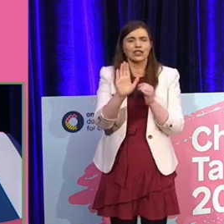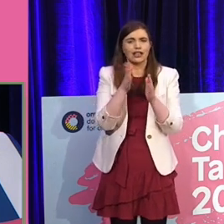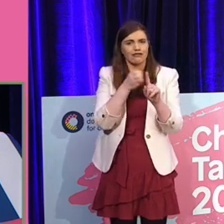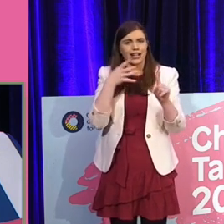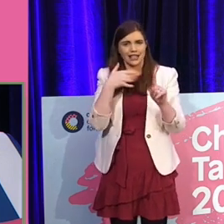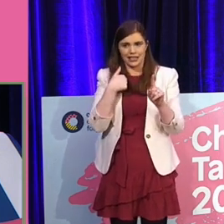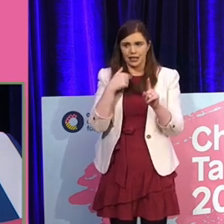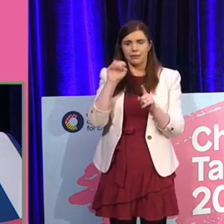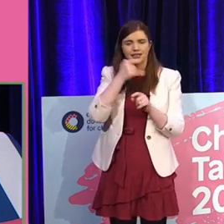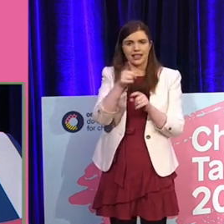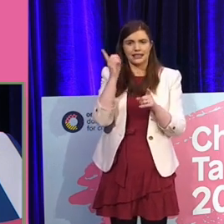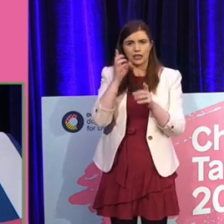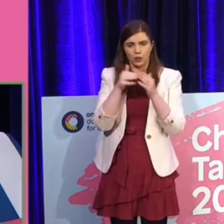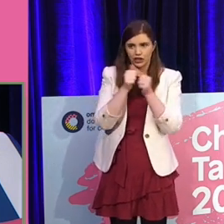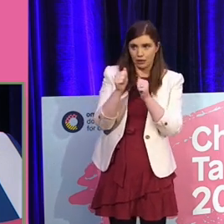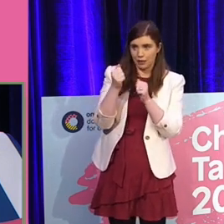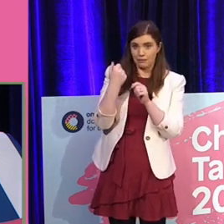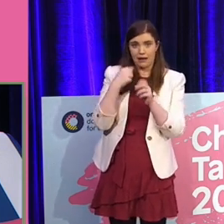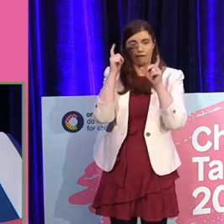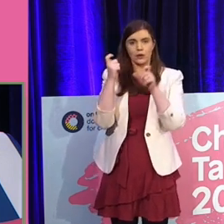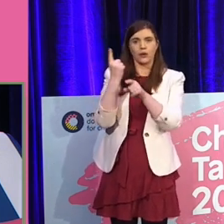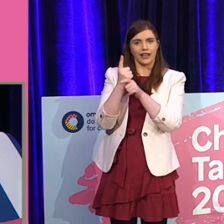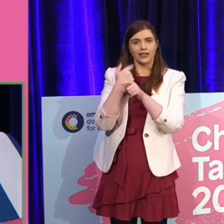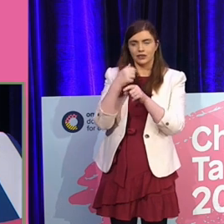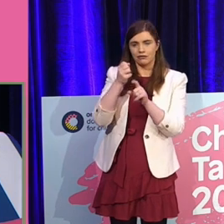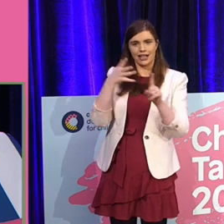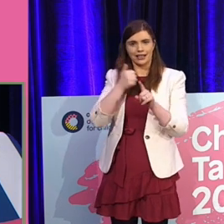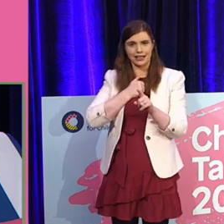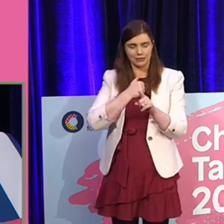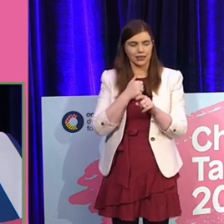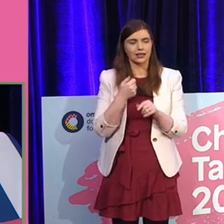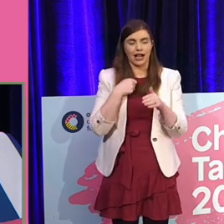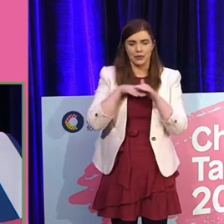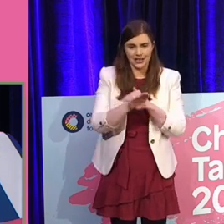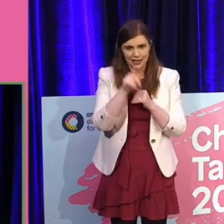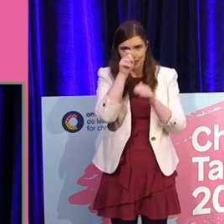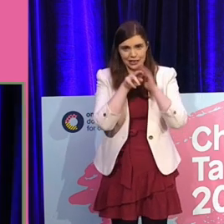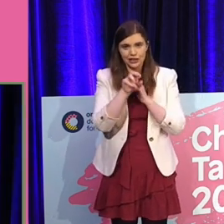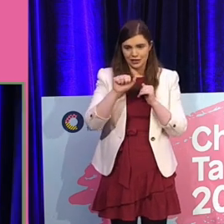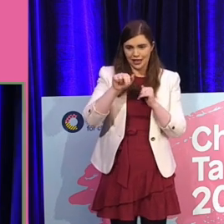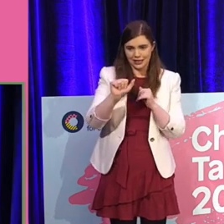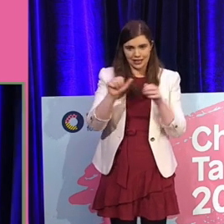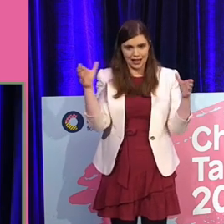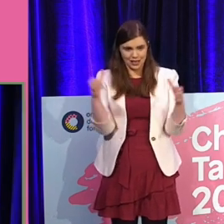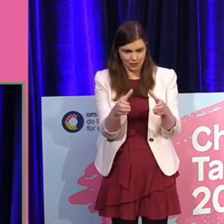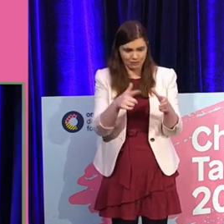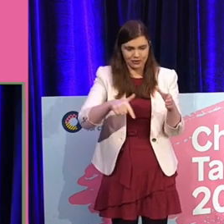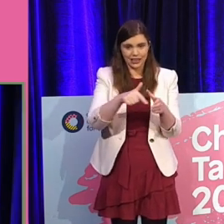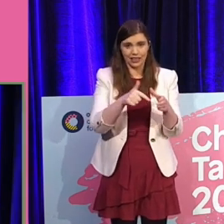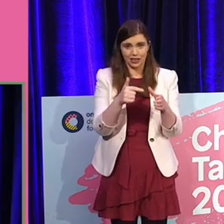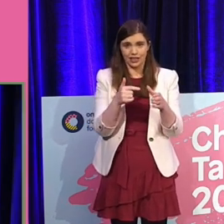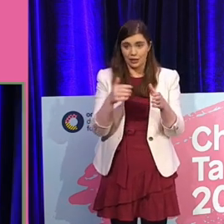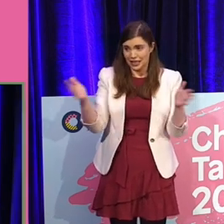picture of me and President Higgins. And we went in, and the parents, or the teachers and the SNAs would have gathered the children together. It was like herding